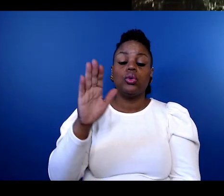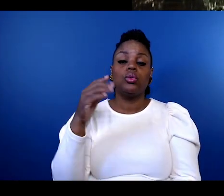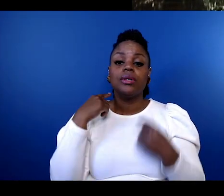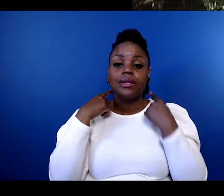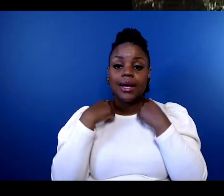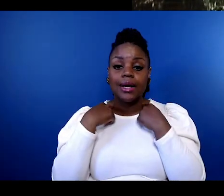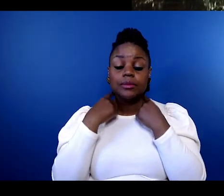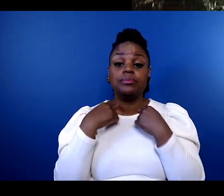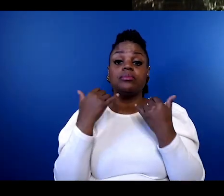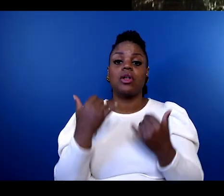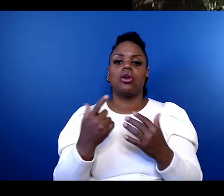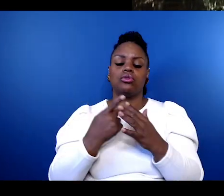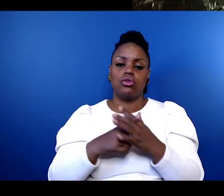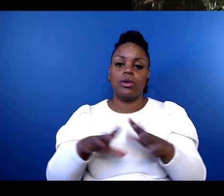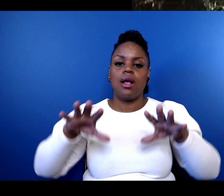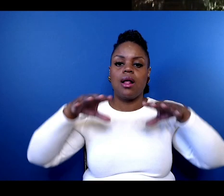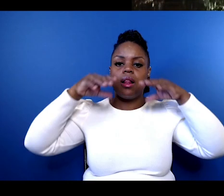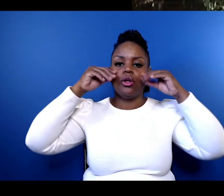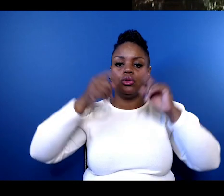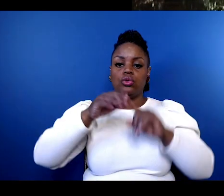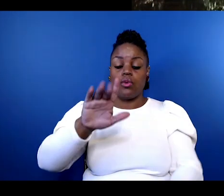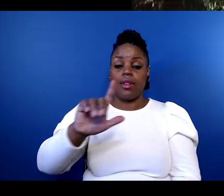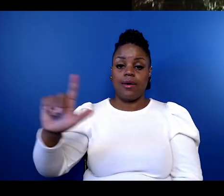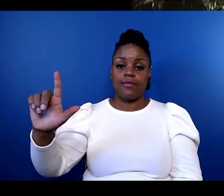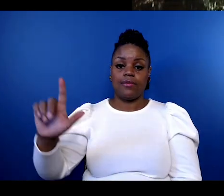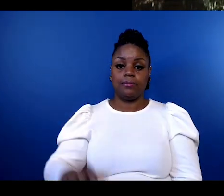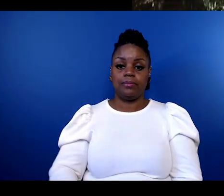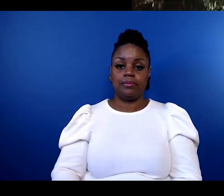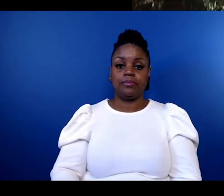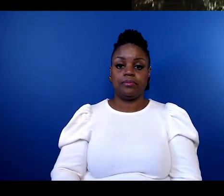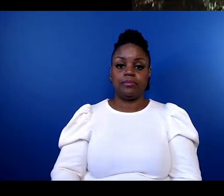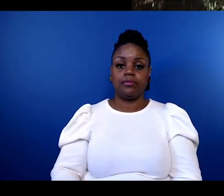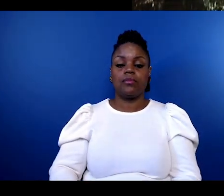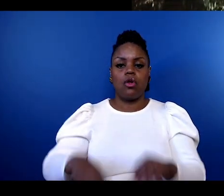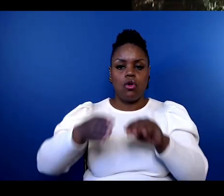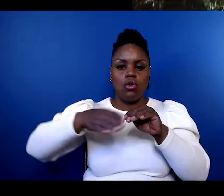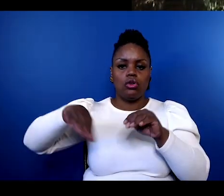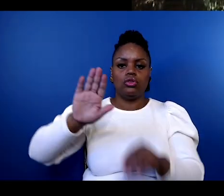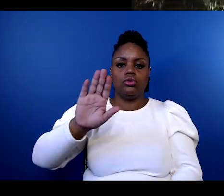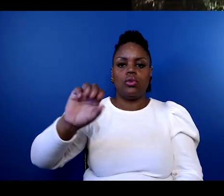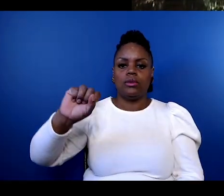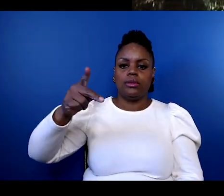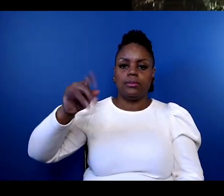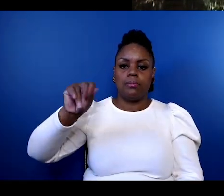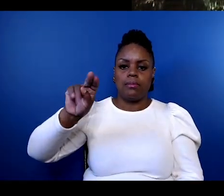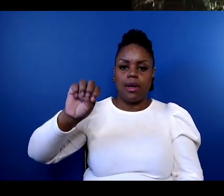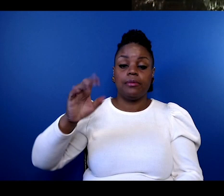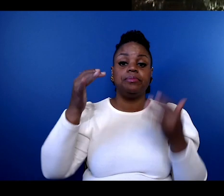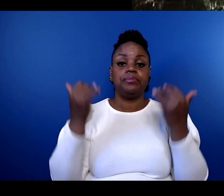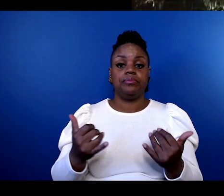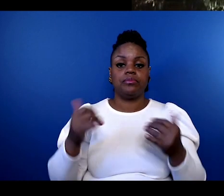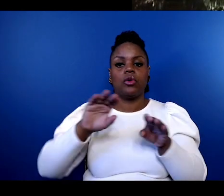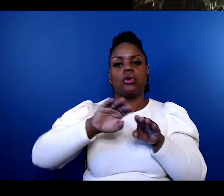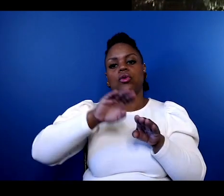Now we're going to start to inhale toward your left. Arch the spine. Curve, exhale to your